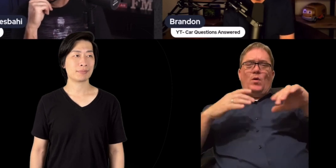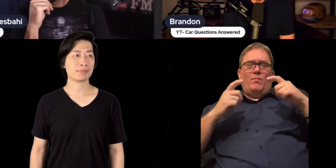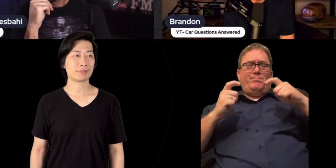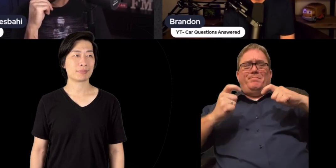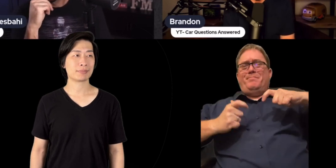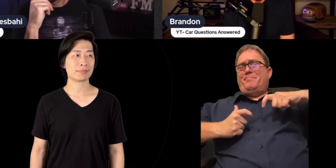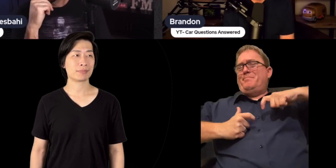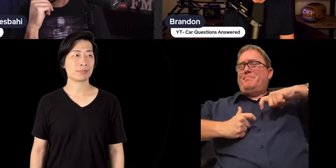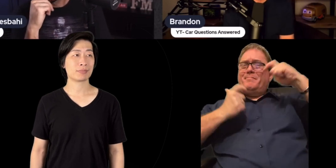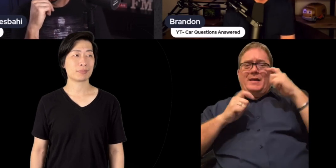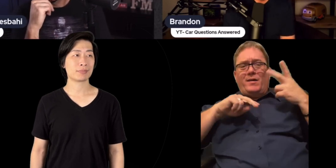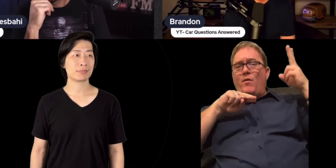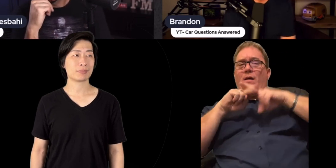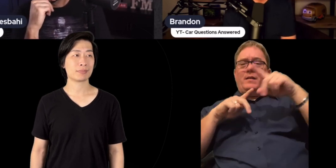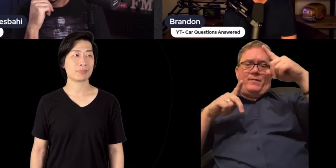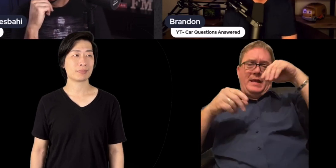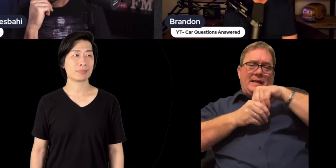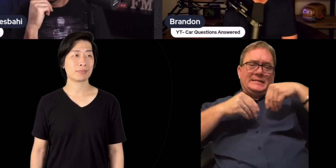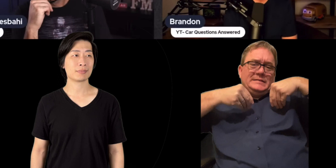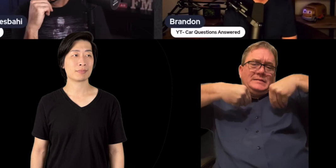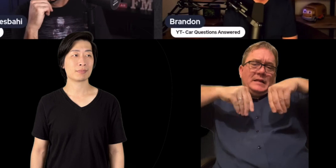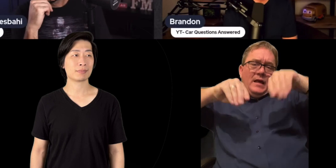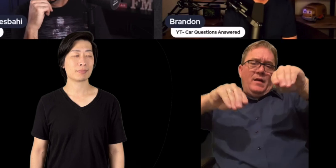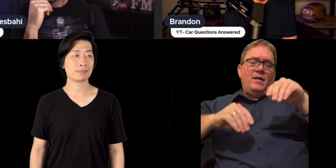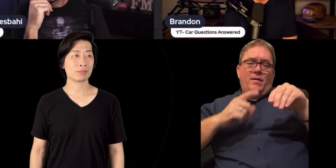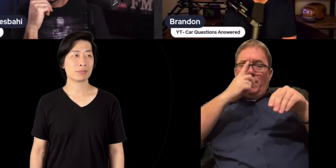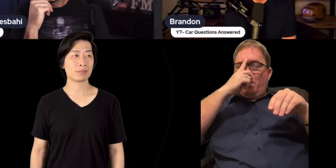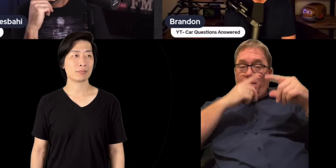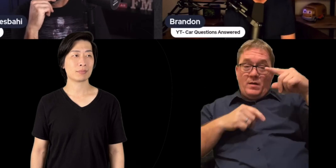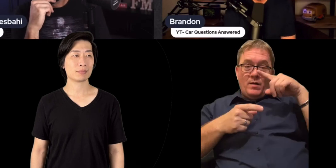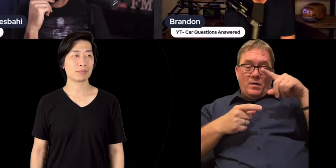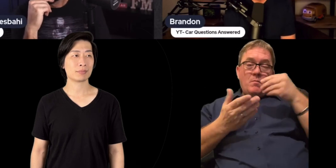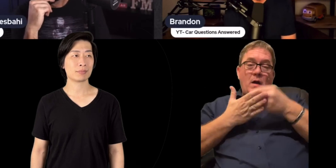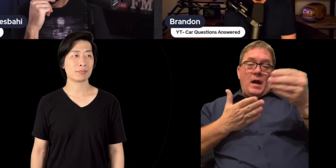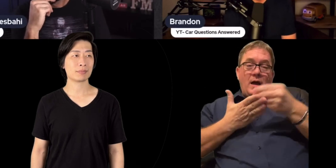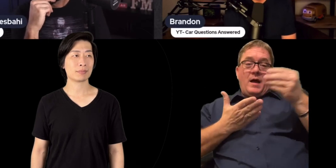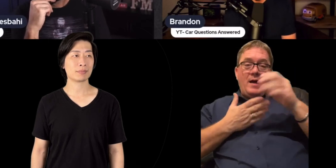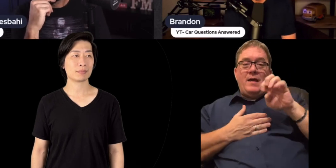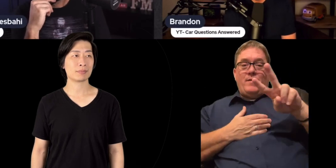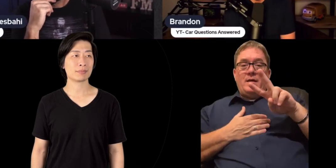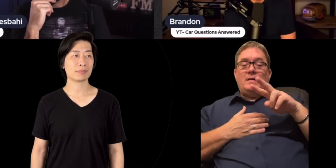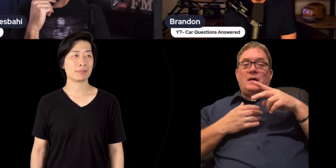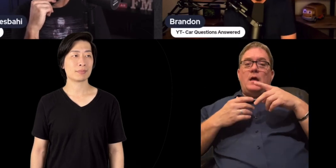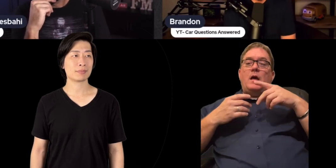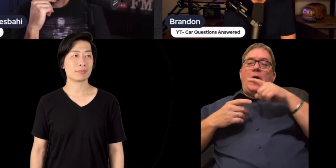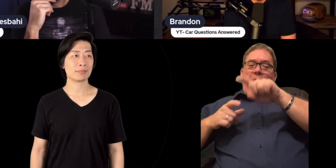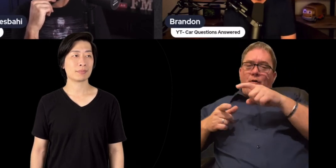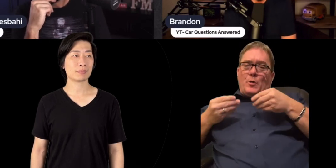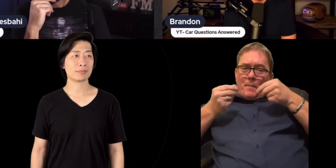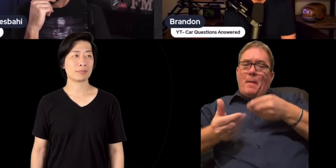like increase to their sales if they just take some time, spend some money, and actually educate people